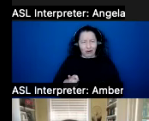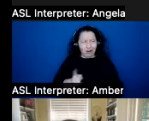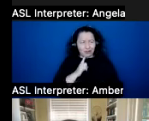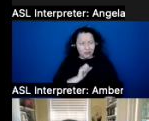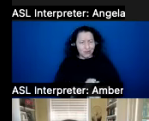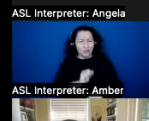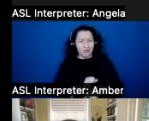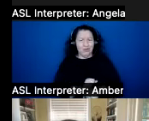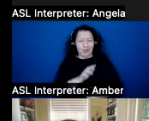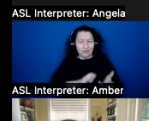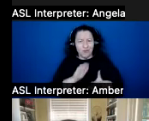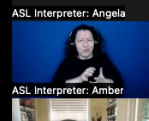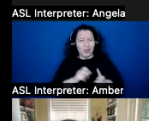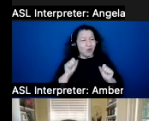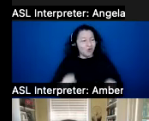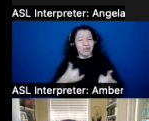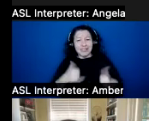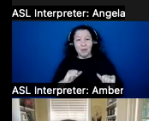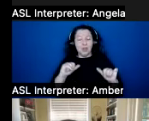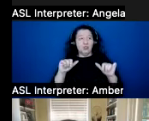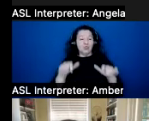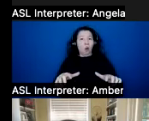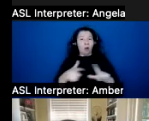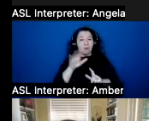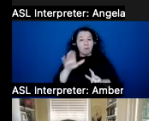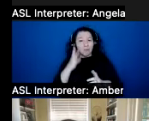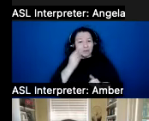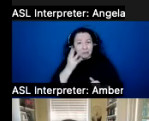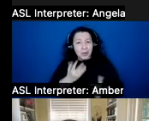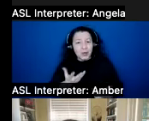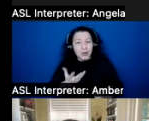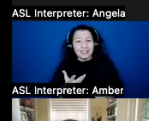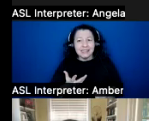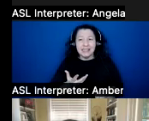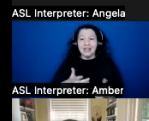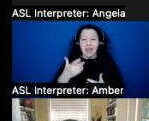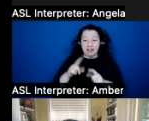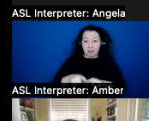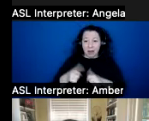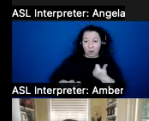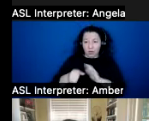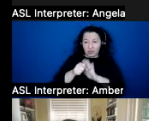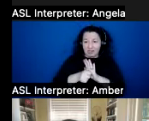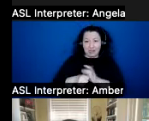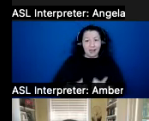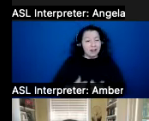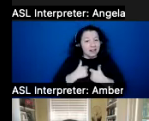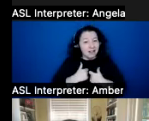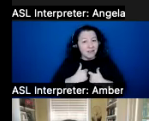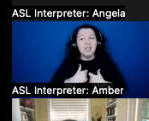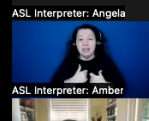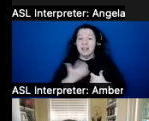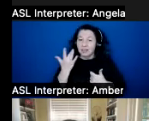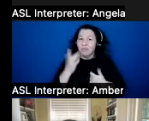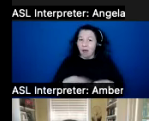could be in, you know, and just the state that they're in and trying to, so this is why it's important to know